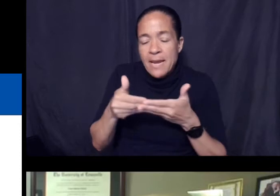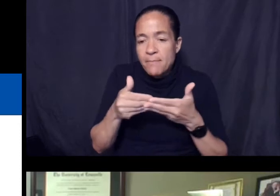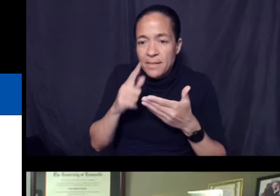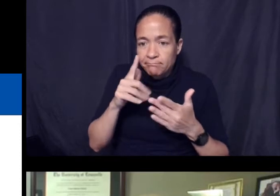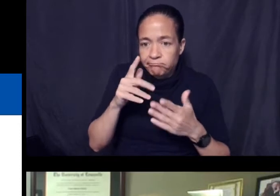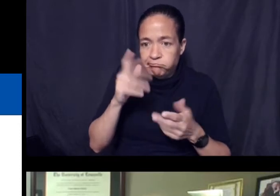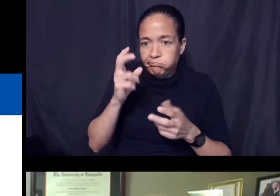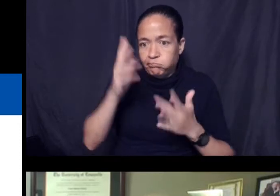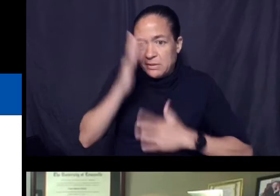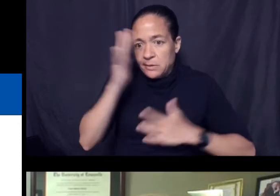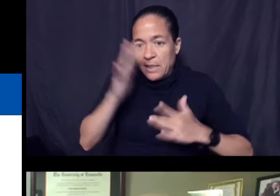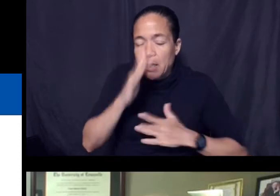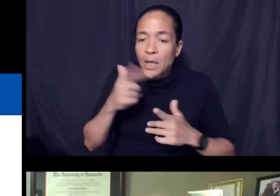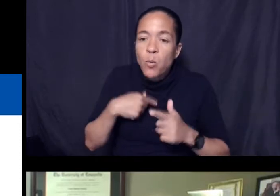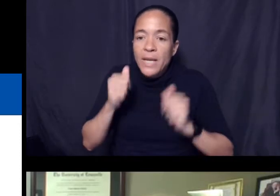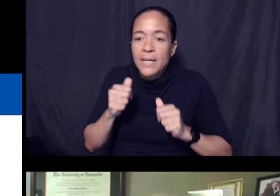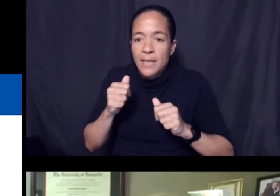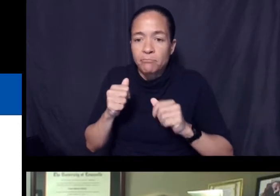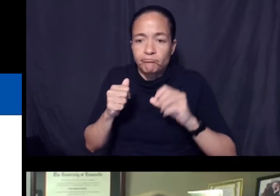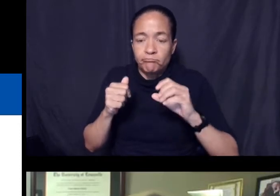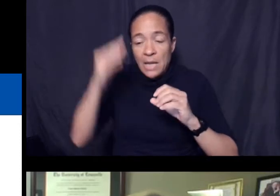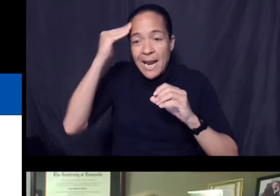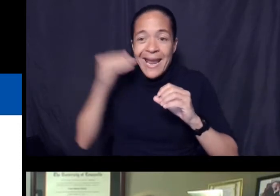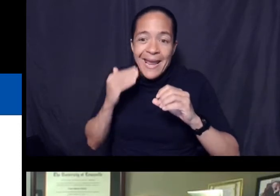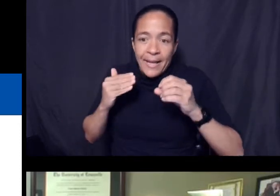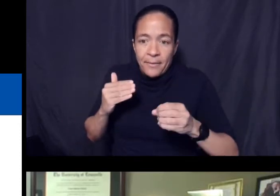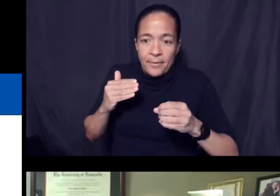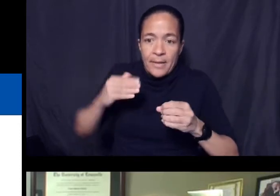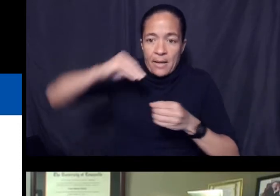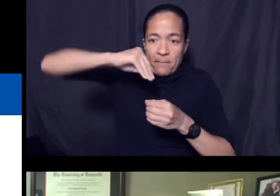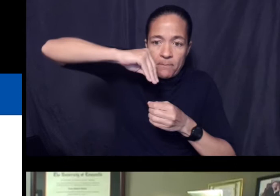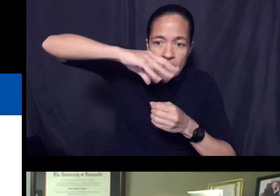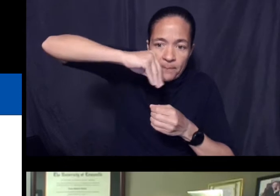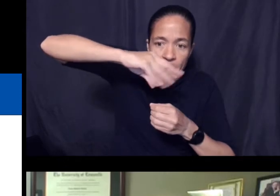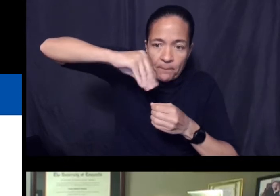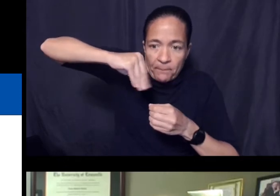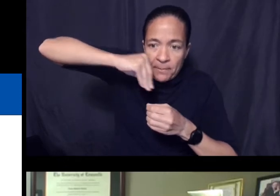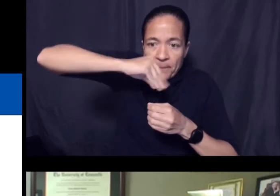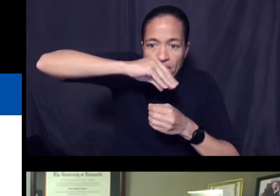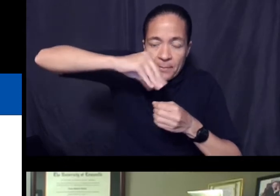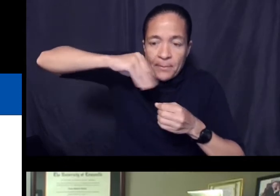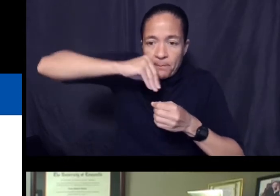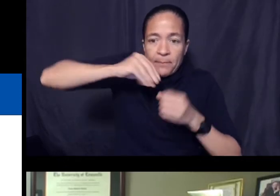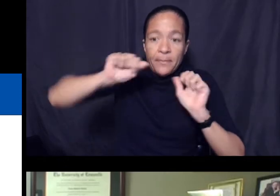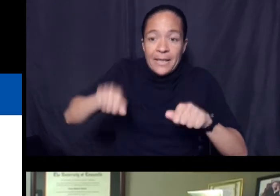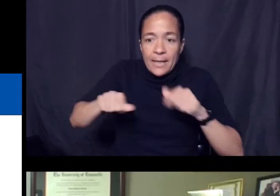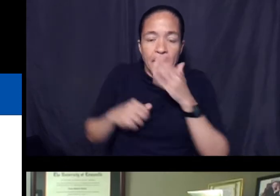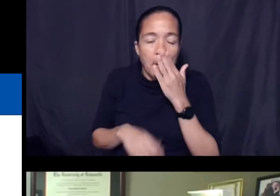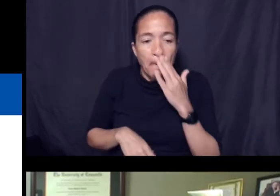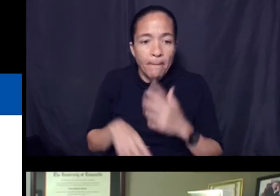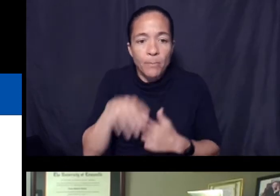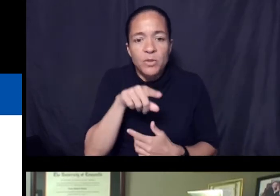a transducer can be put over the baby's head, and pictures can be taken. And so